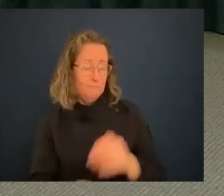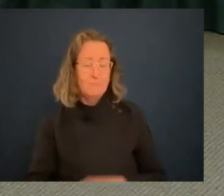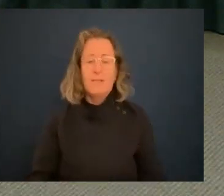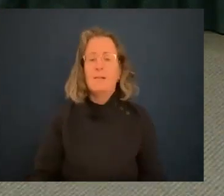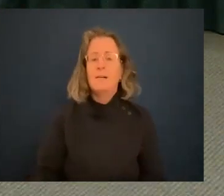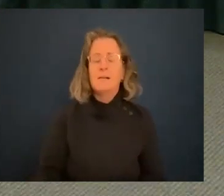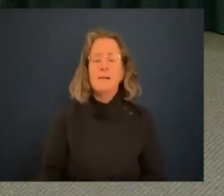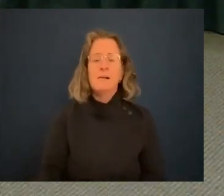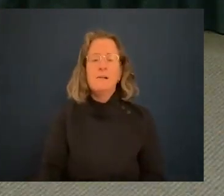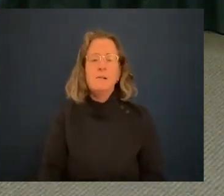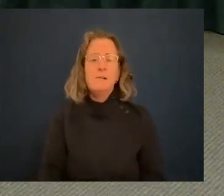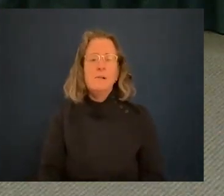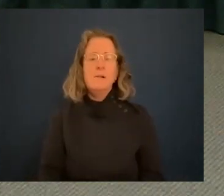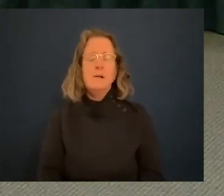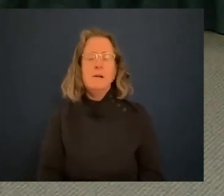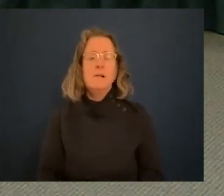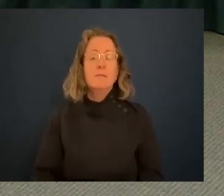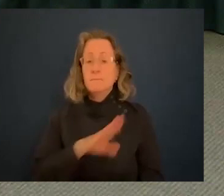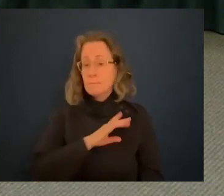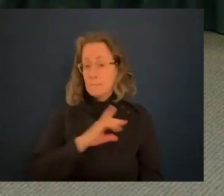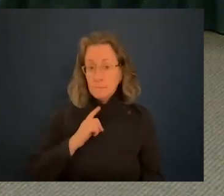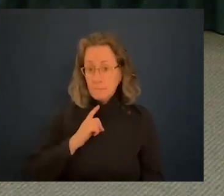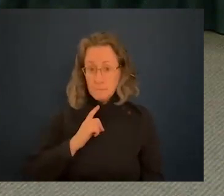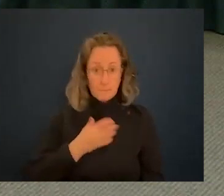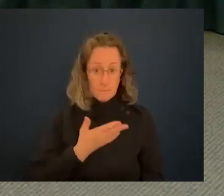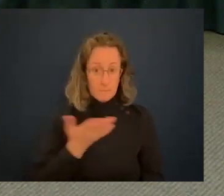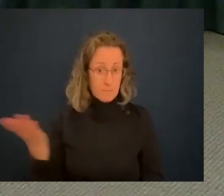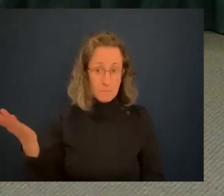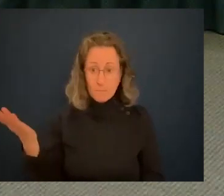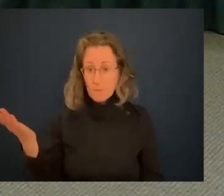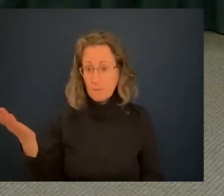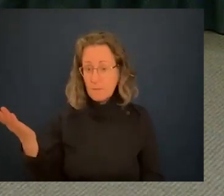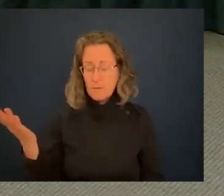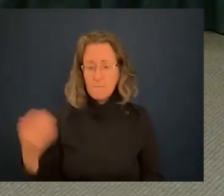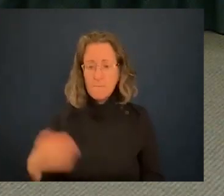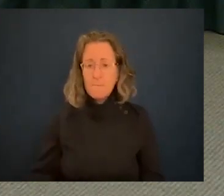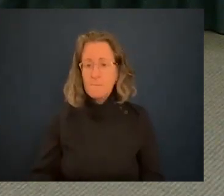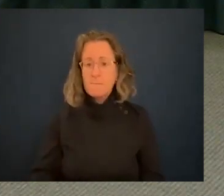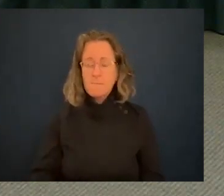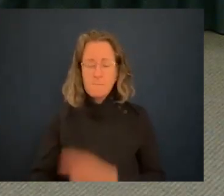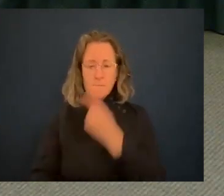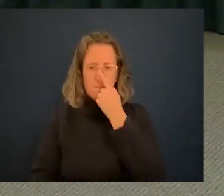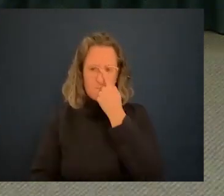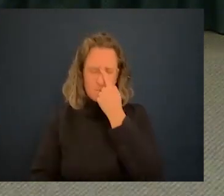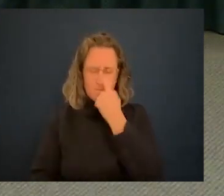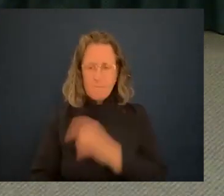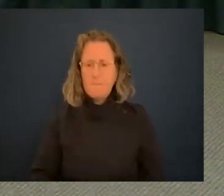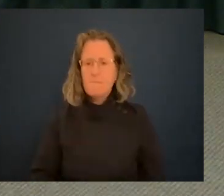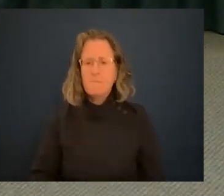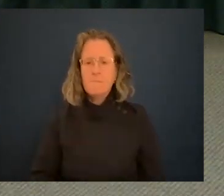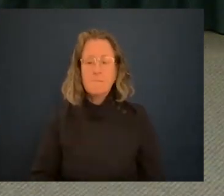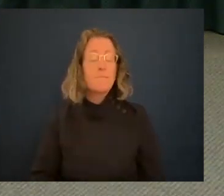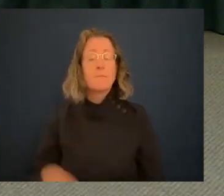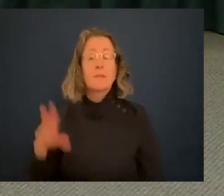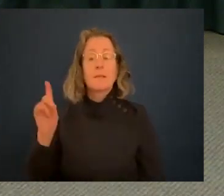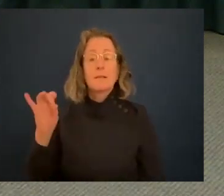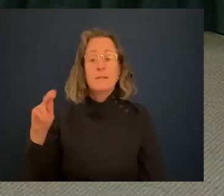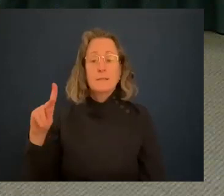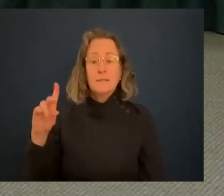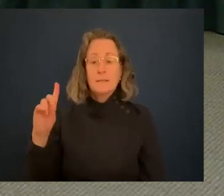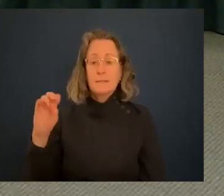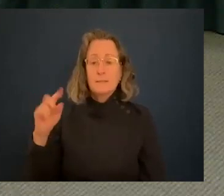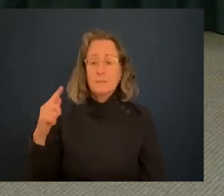uh board members other ones before uh okay uh dick I see your hand up